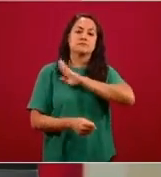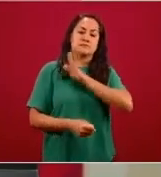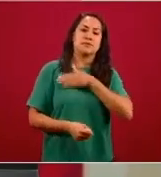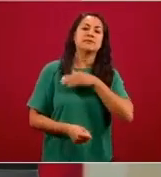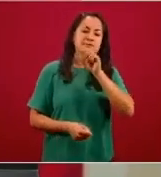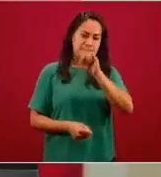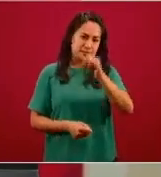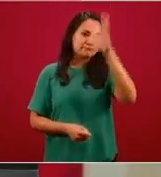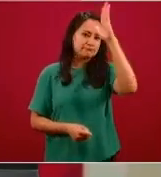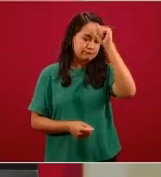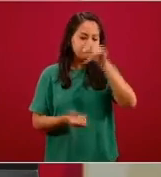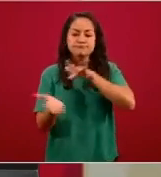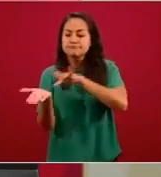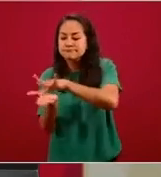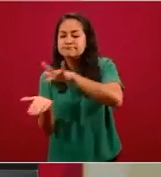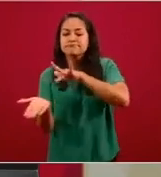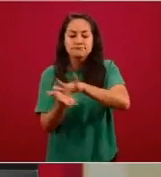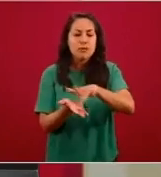Hospital